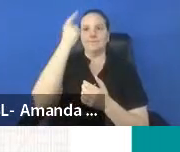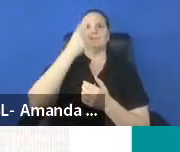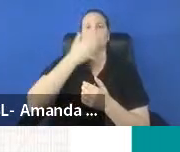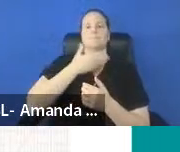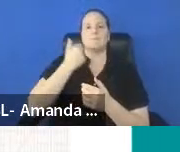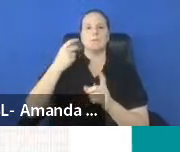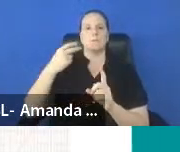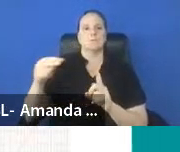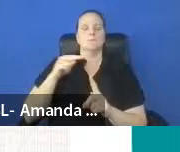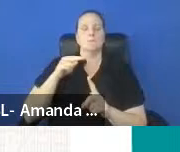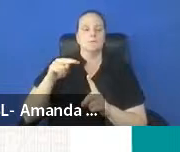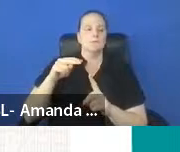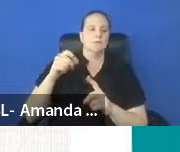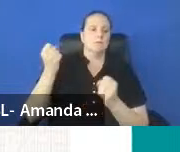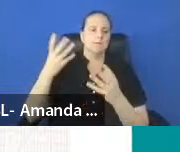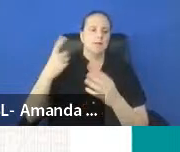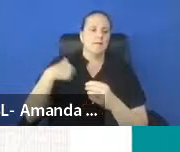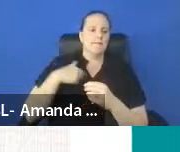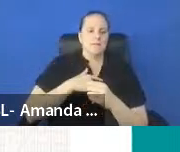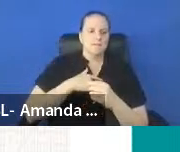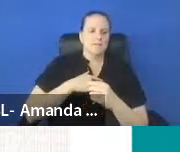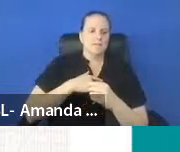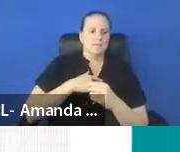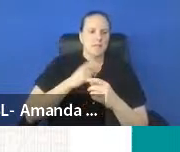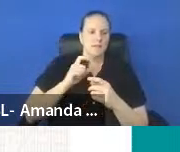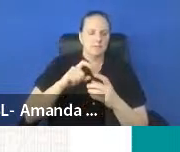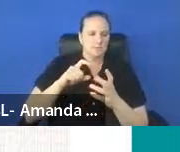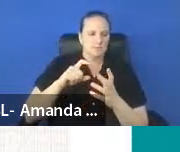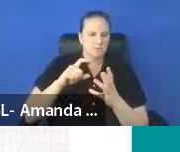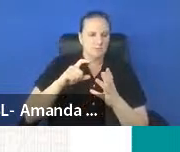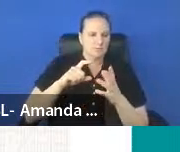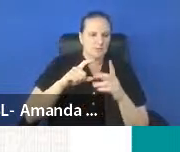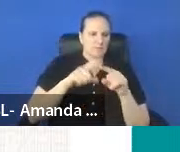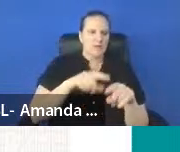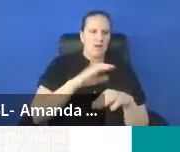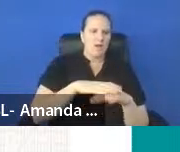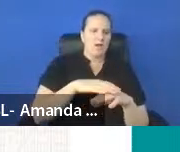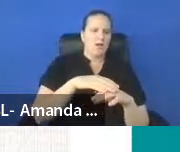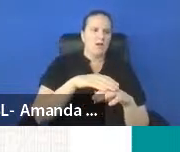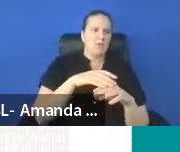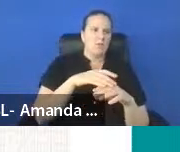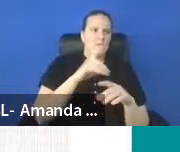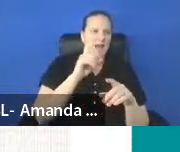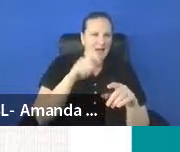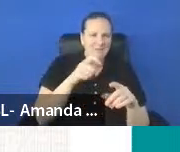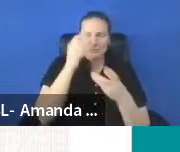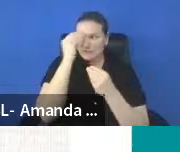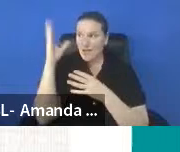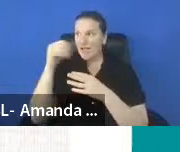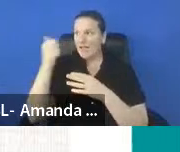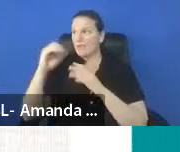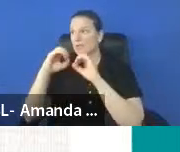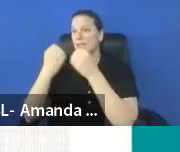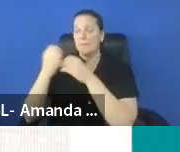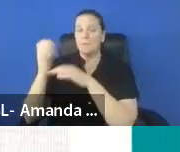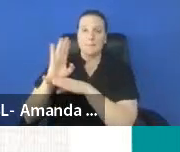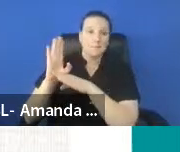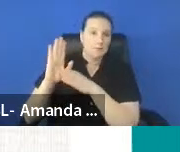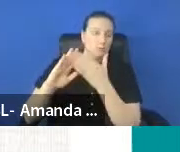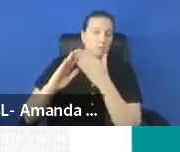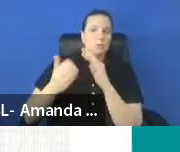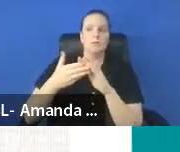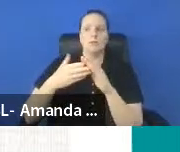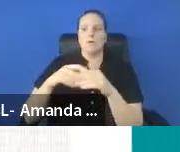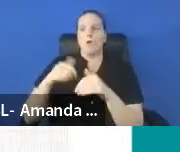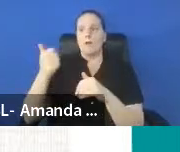of us have to relay what's going on to other organizations, whether it's the business community or others that like